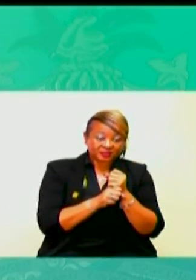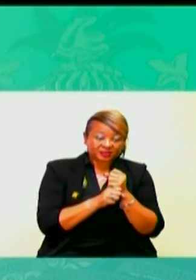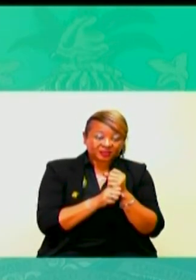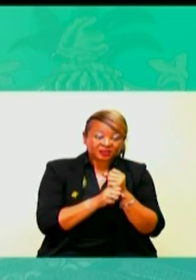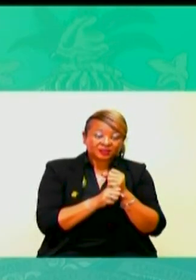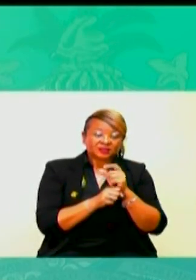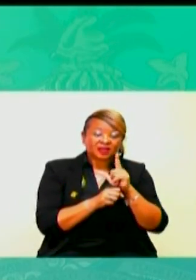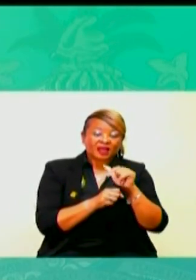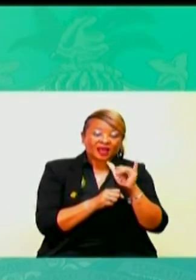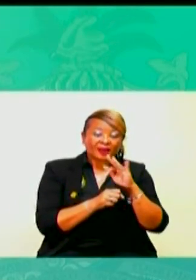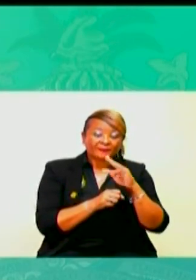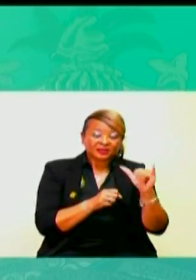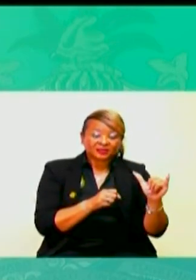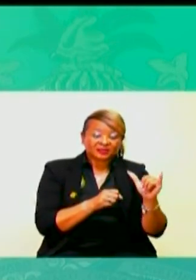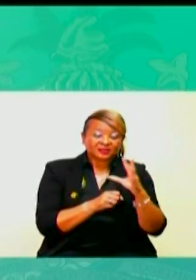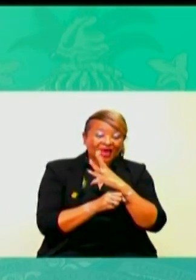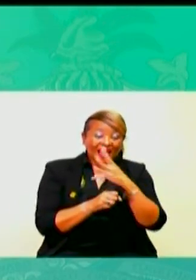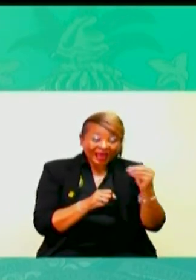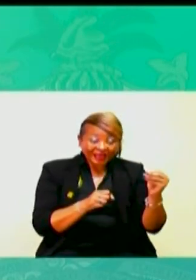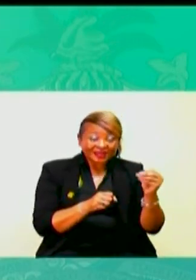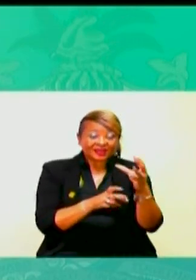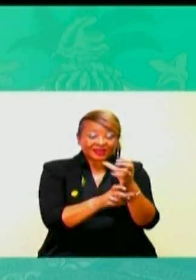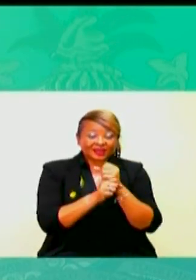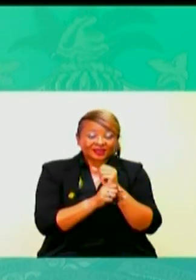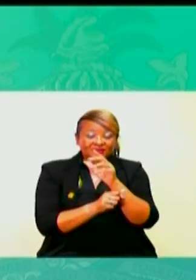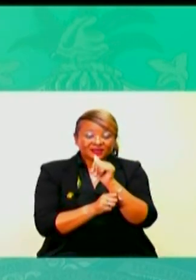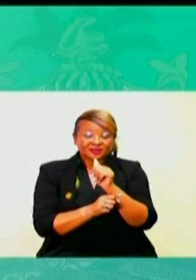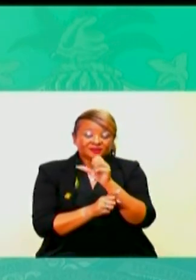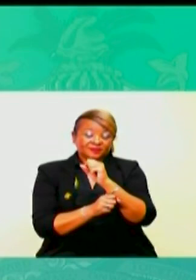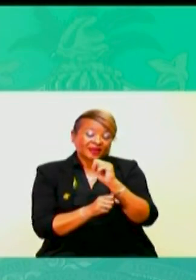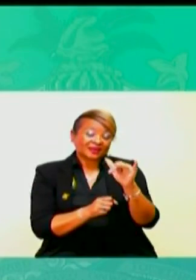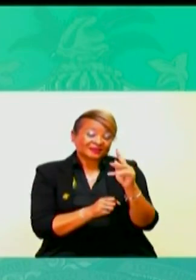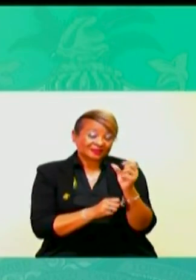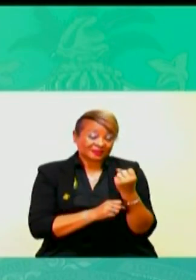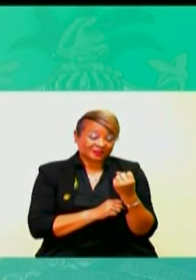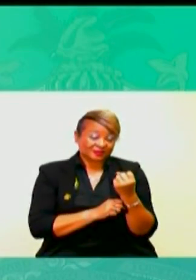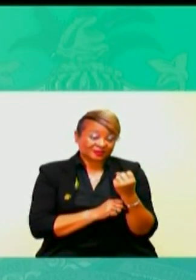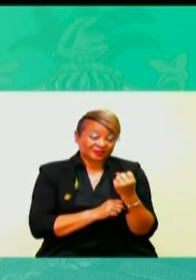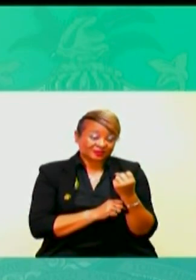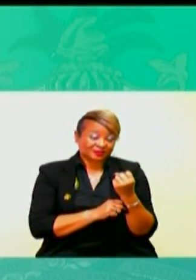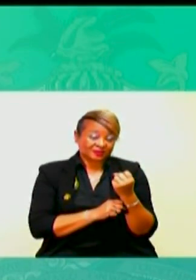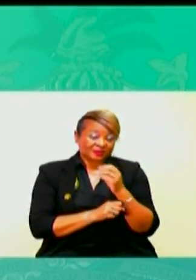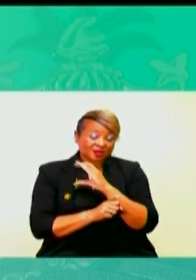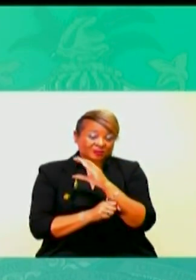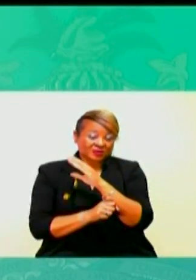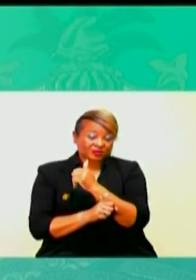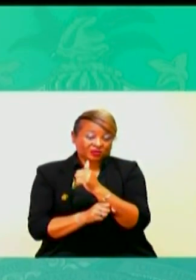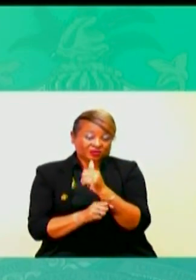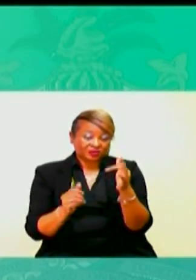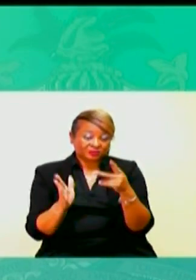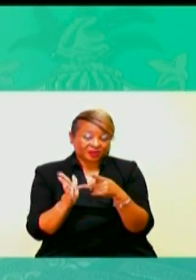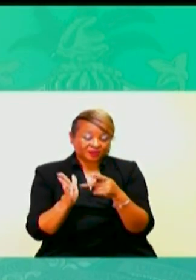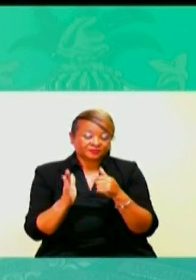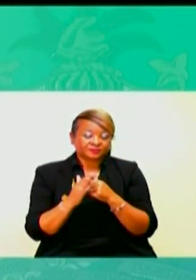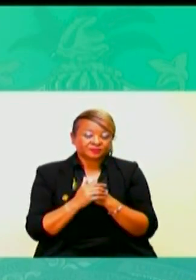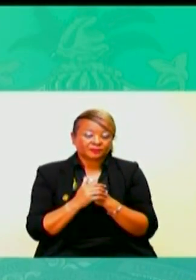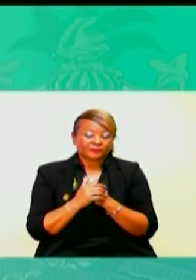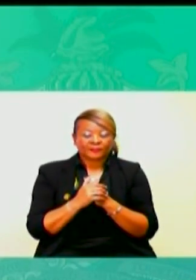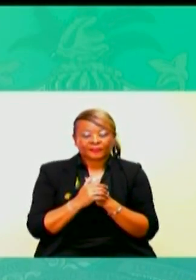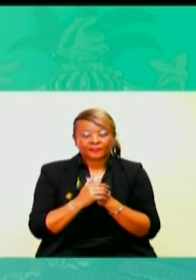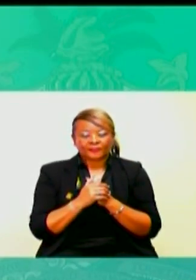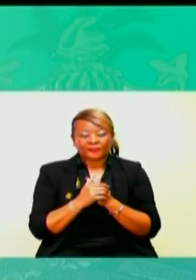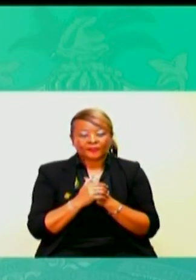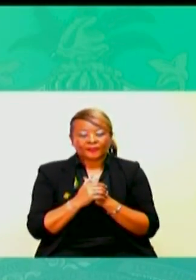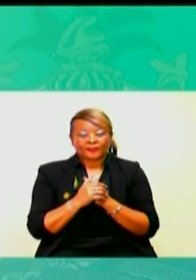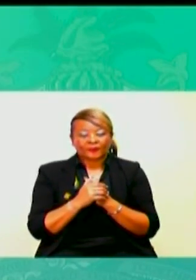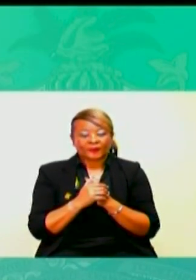liabilities and they get the assets. Who do that? Wow. The company Lauren is bad. Bad deal.